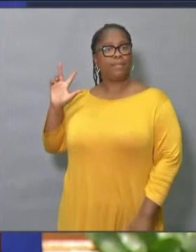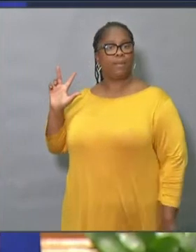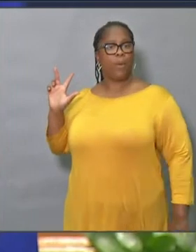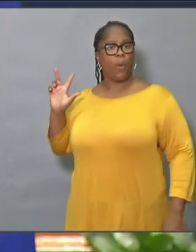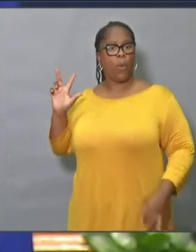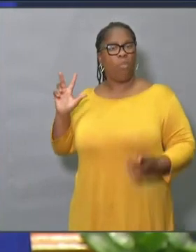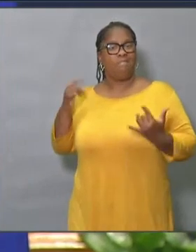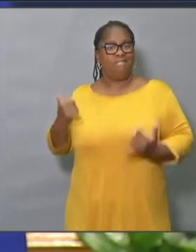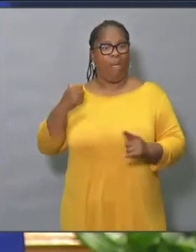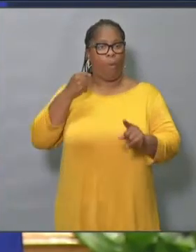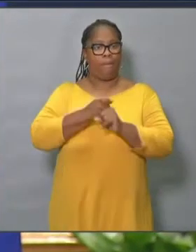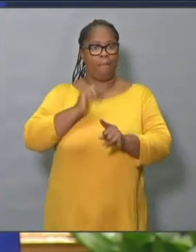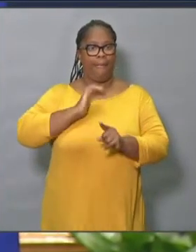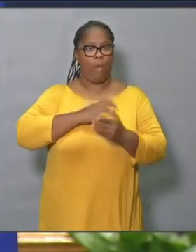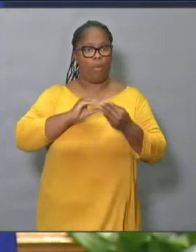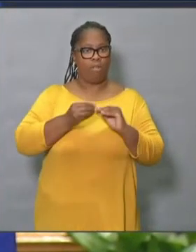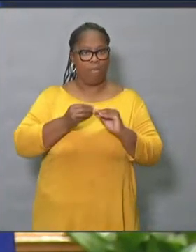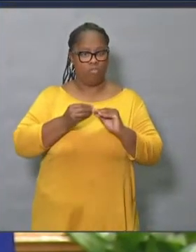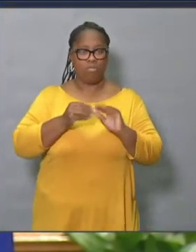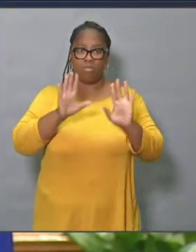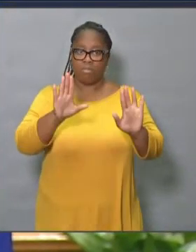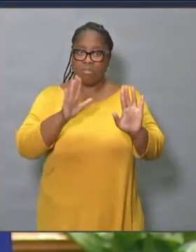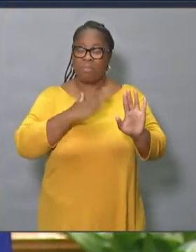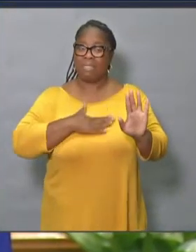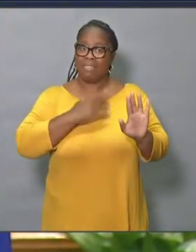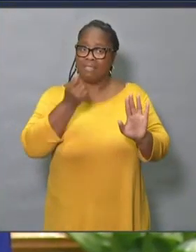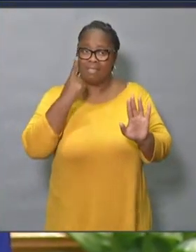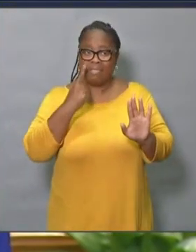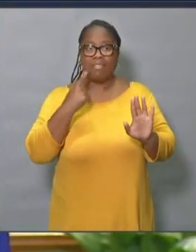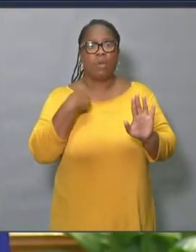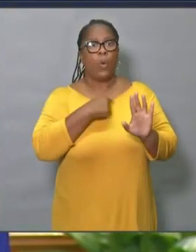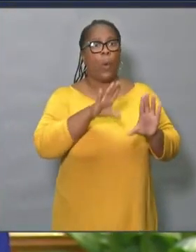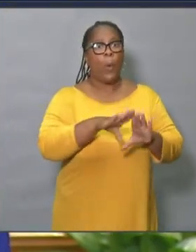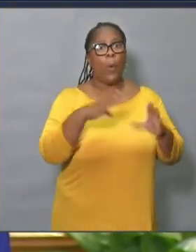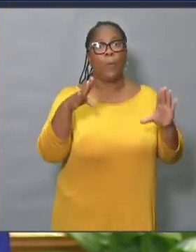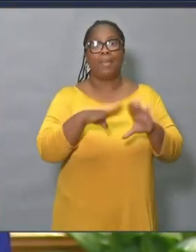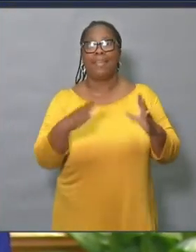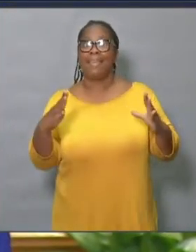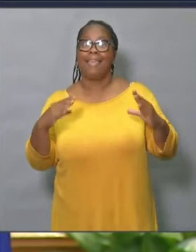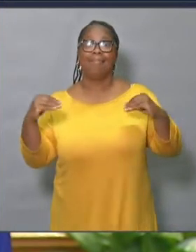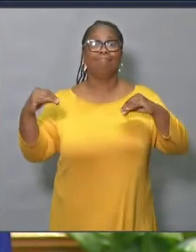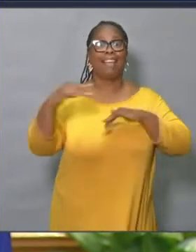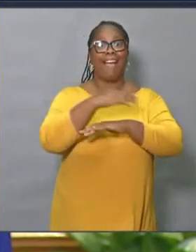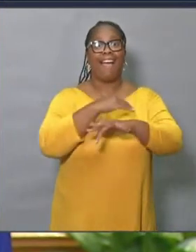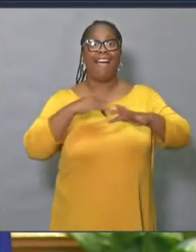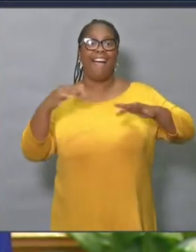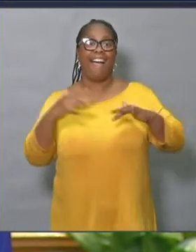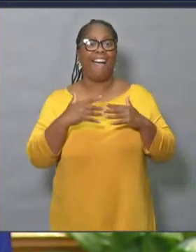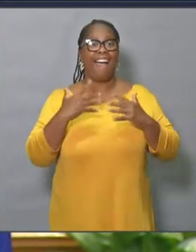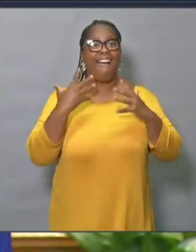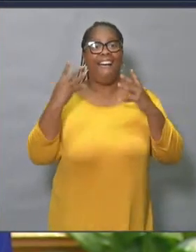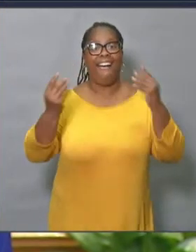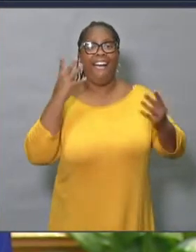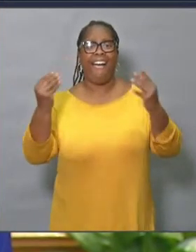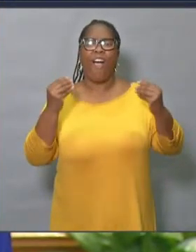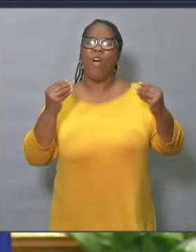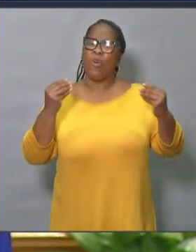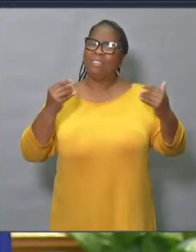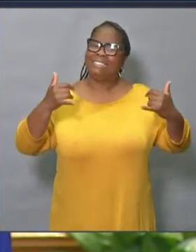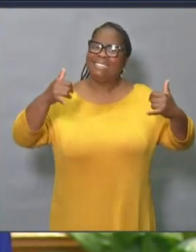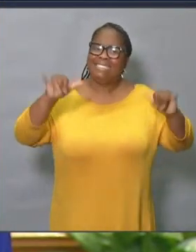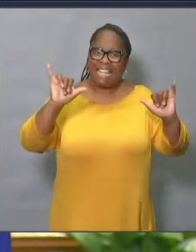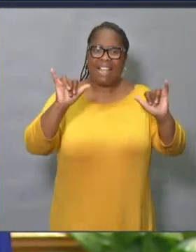please, please, as we're reopening more places and more spaces, it becomes extraordinarily important for